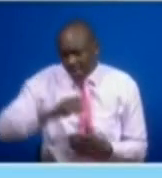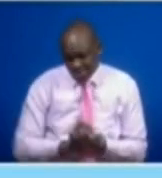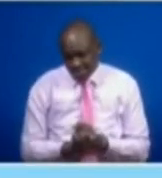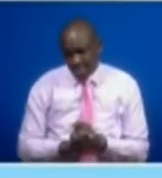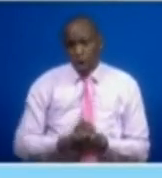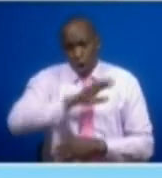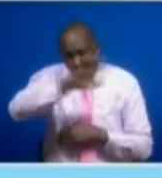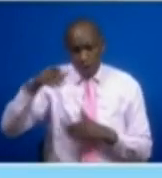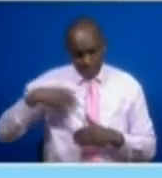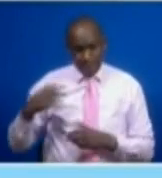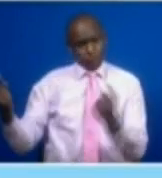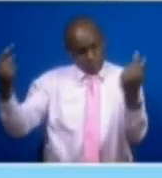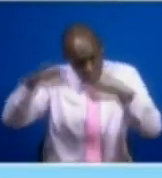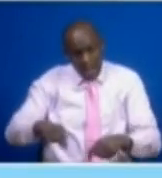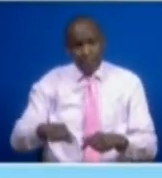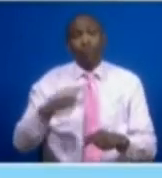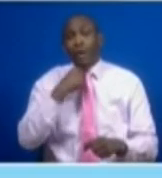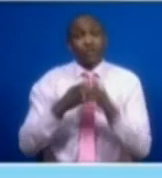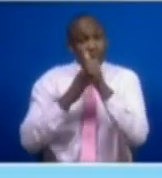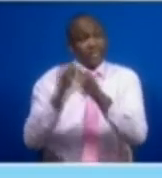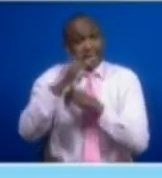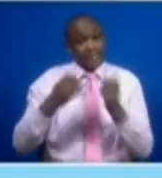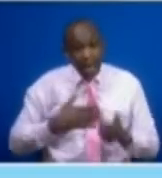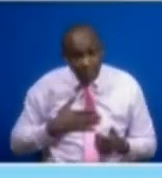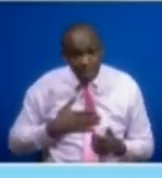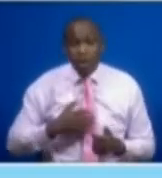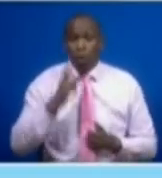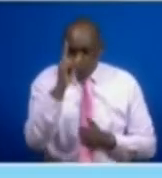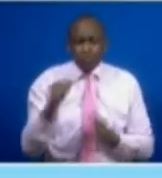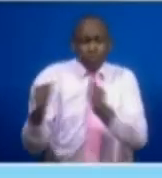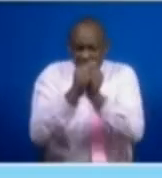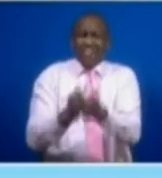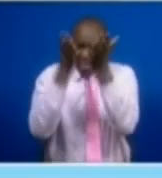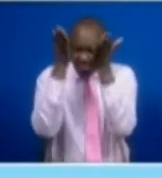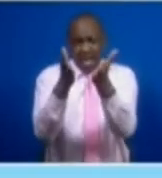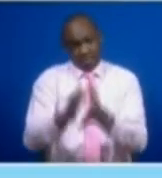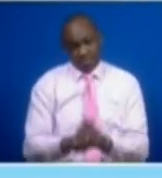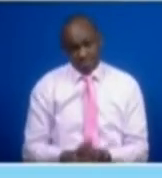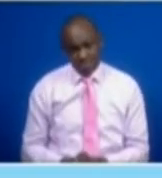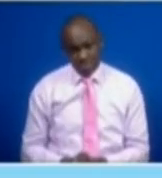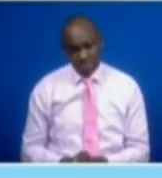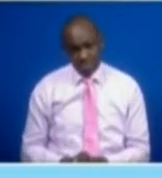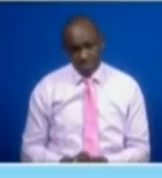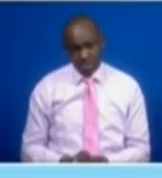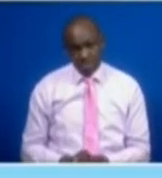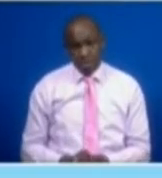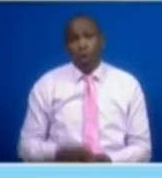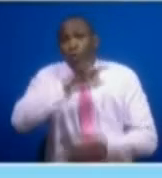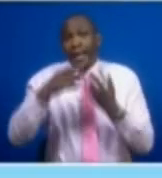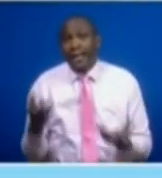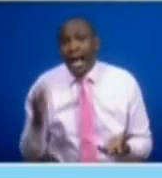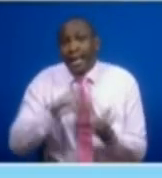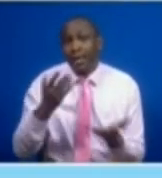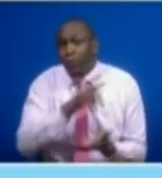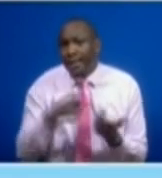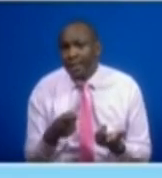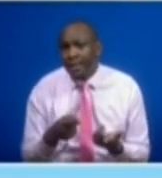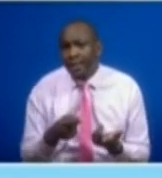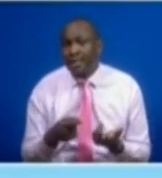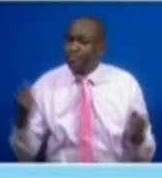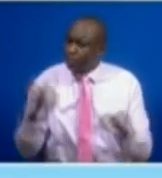all candidates interested in leading our country on one platform. Where are we ever going to have that again? It's not